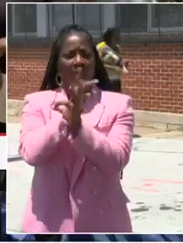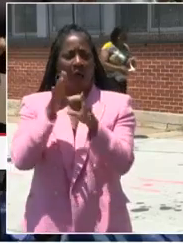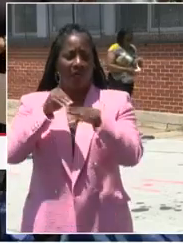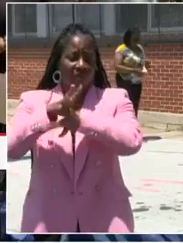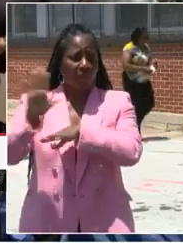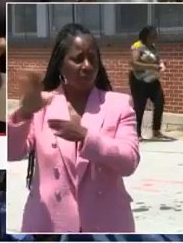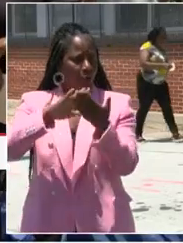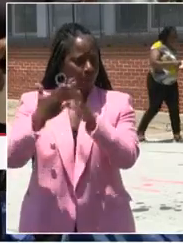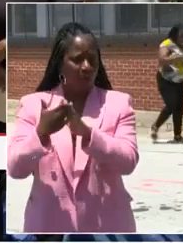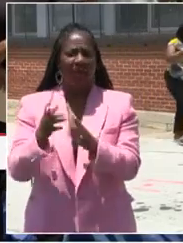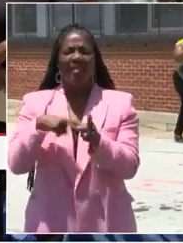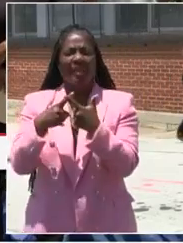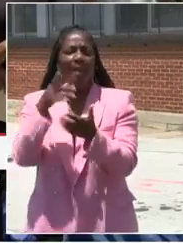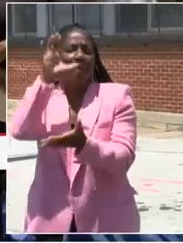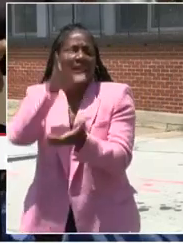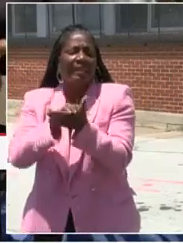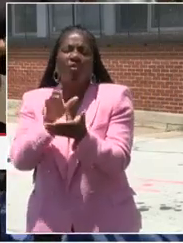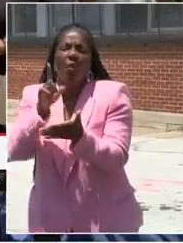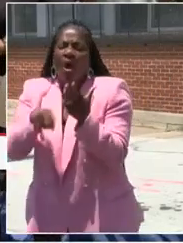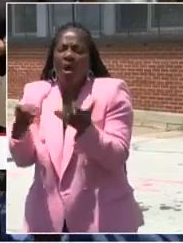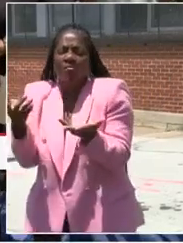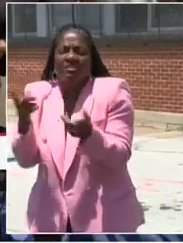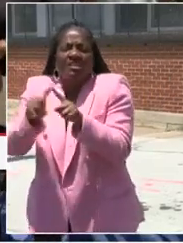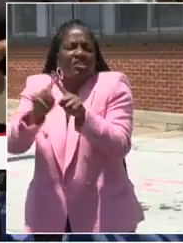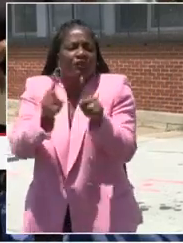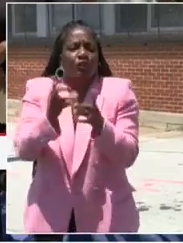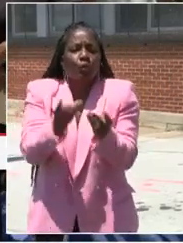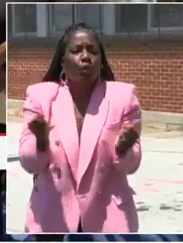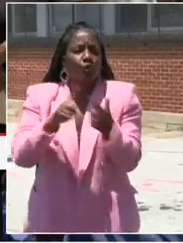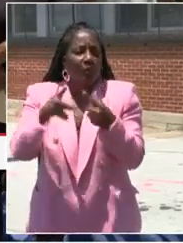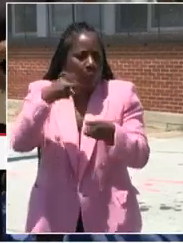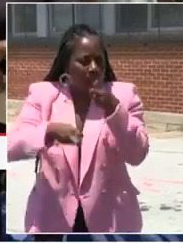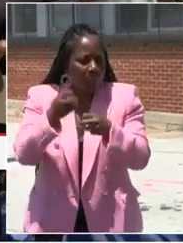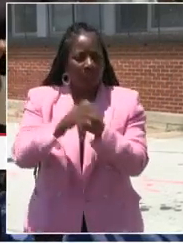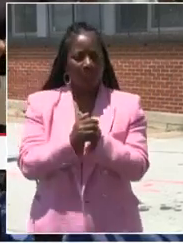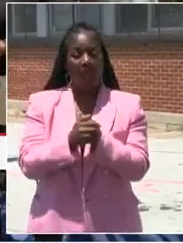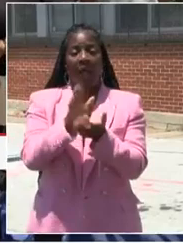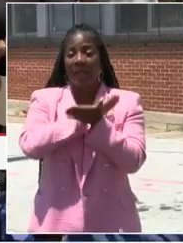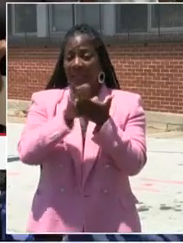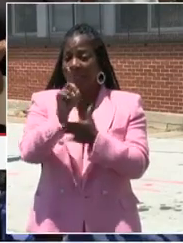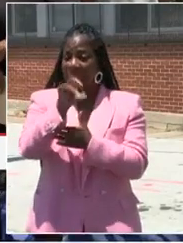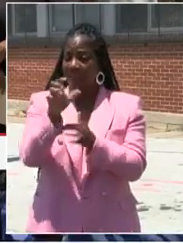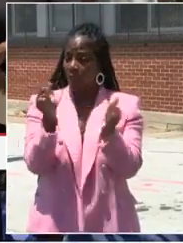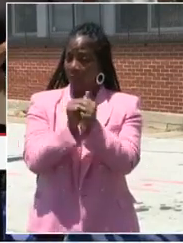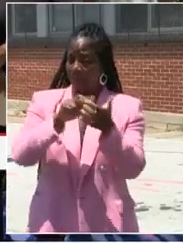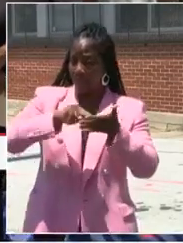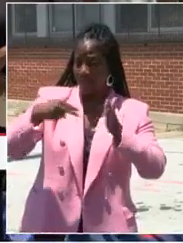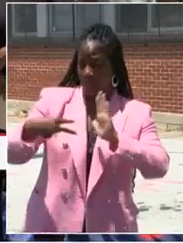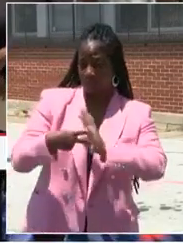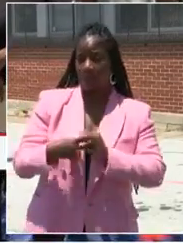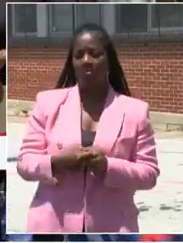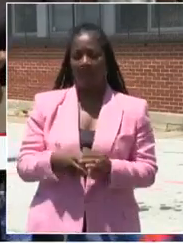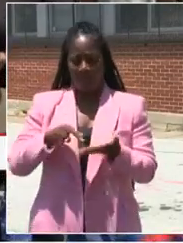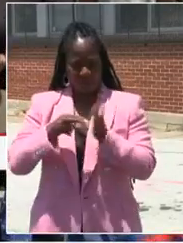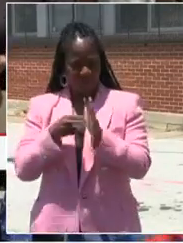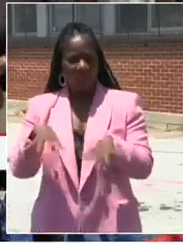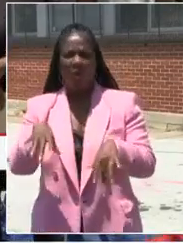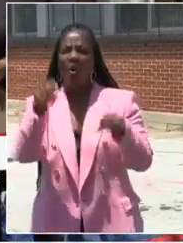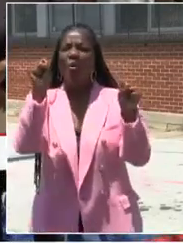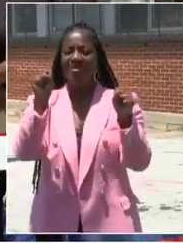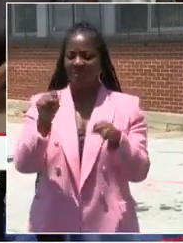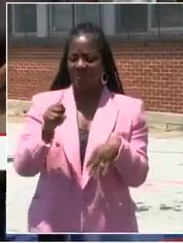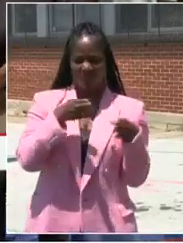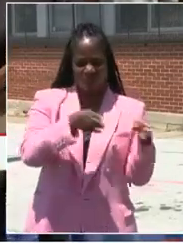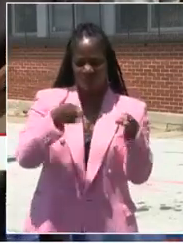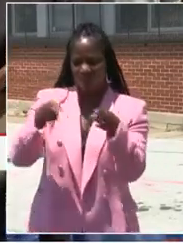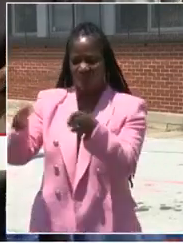they believe are some solutions to the problem. Clean DC with Meaning. They're going to host block cleanings in Ward